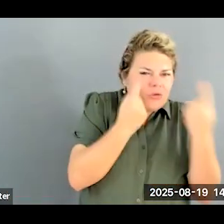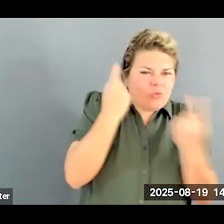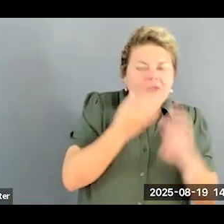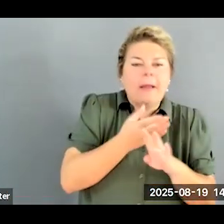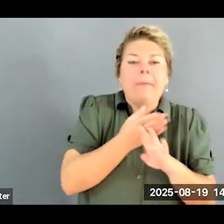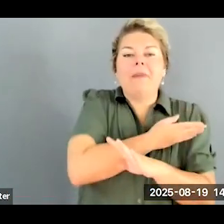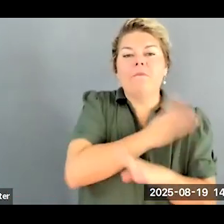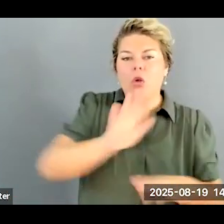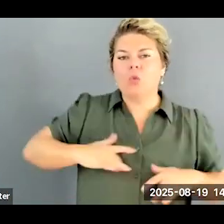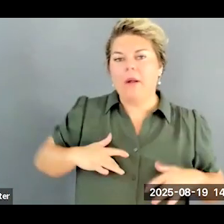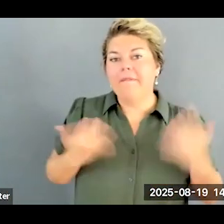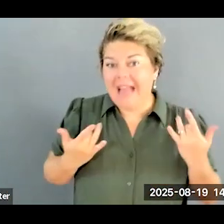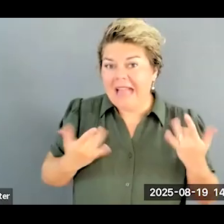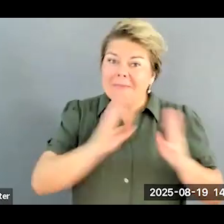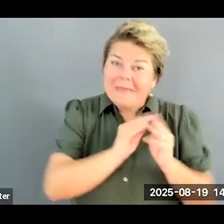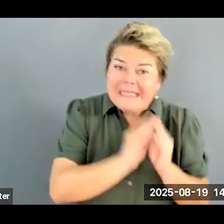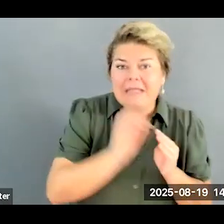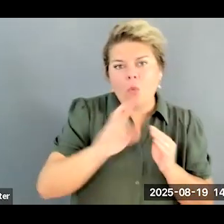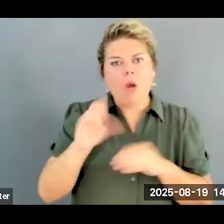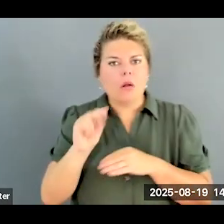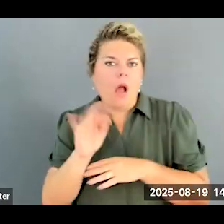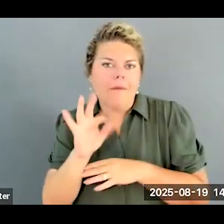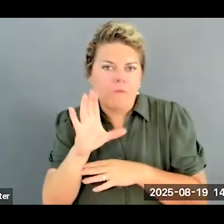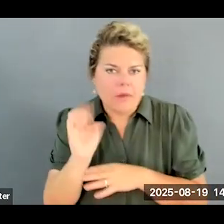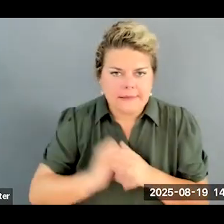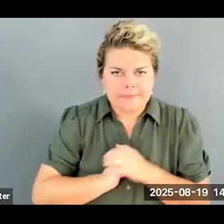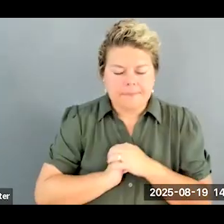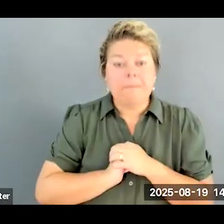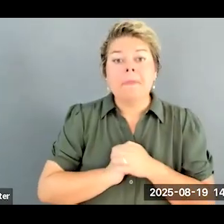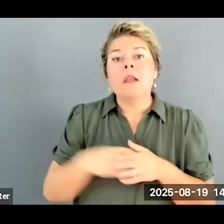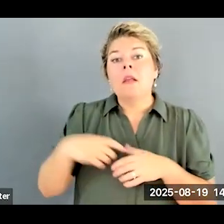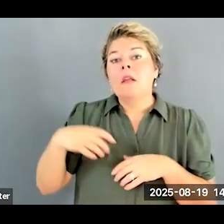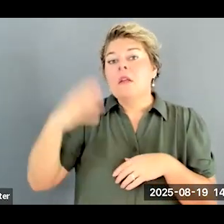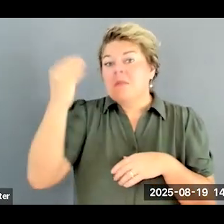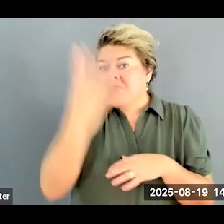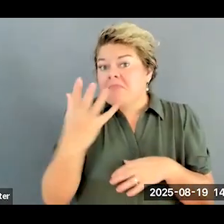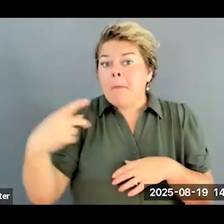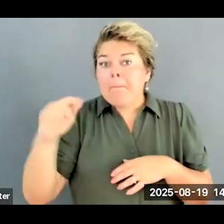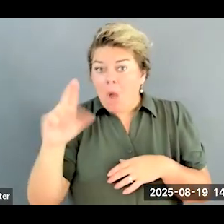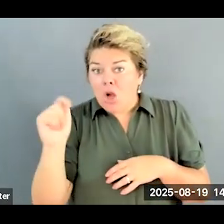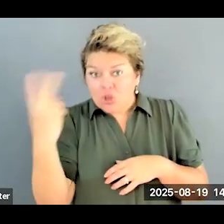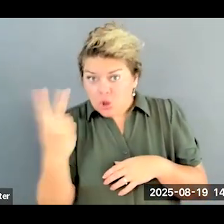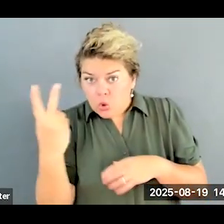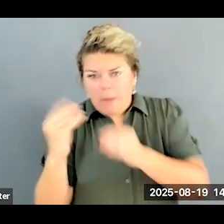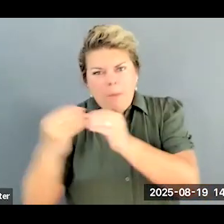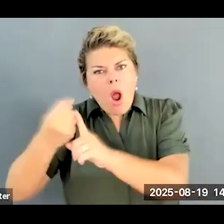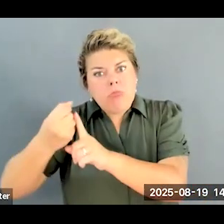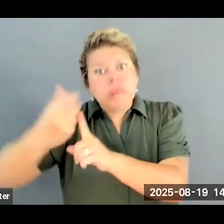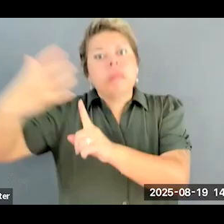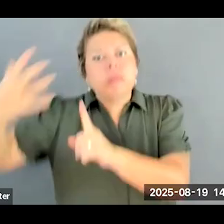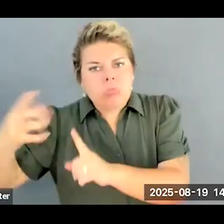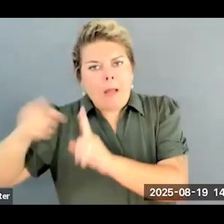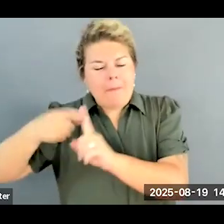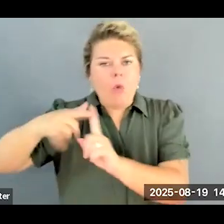accessible event, meeting, or conference. In our part two of this presentation, we go more in depth about the physical